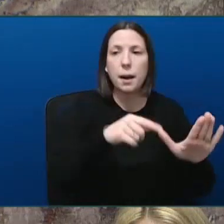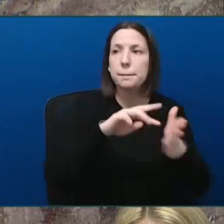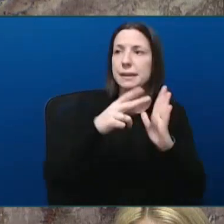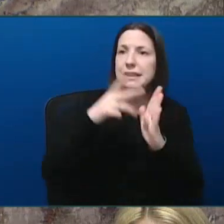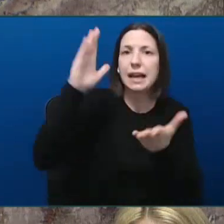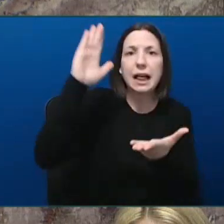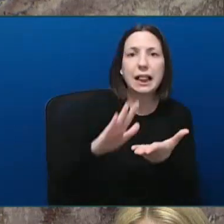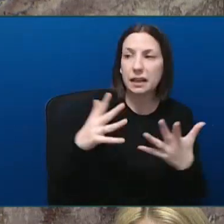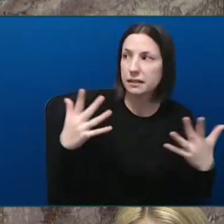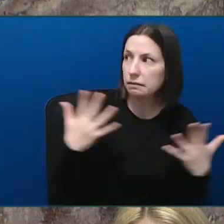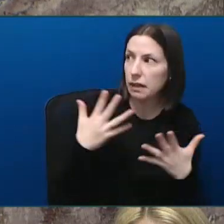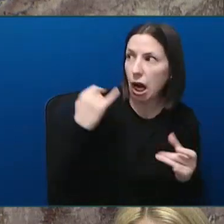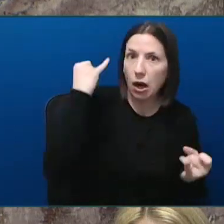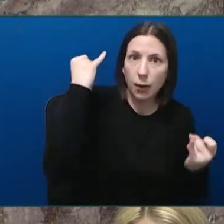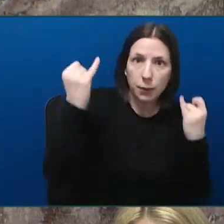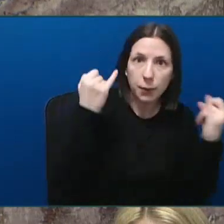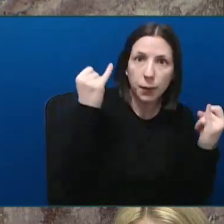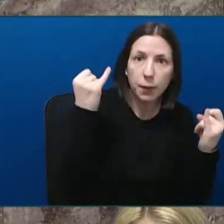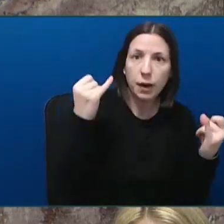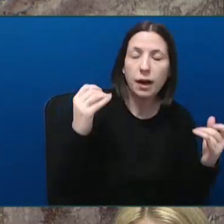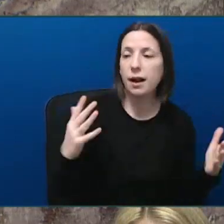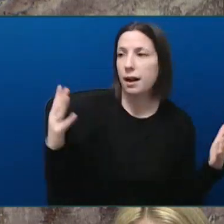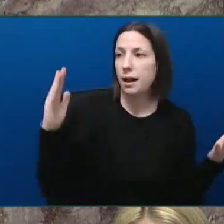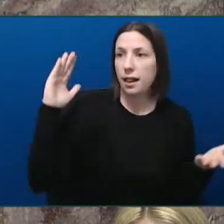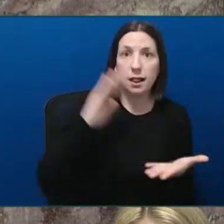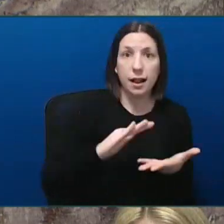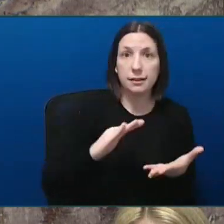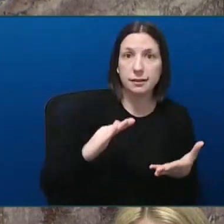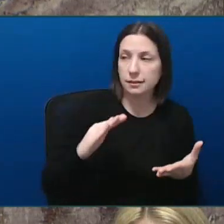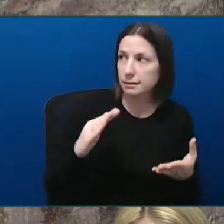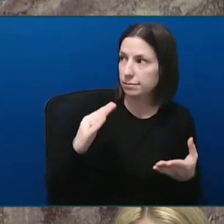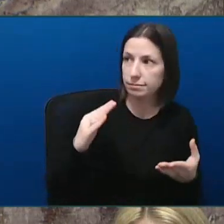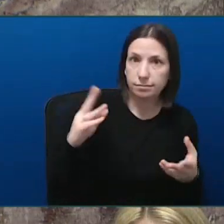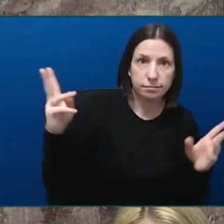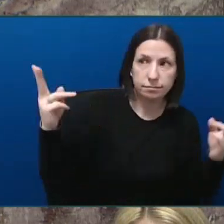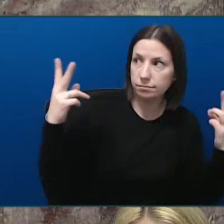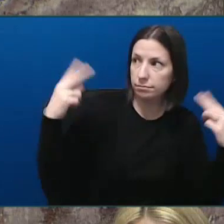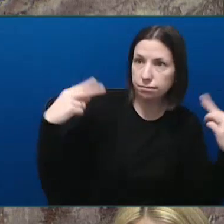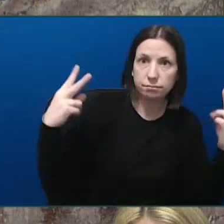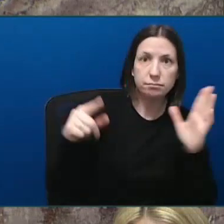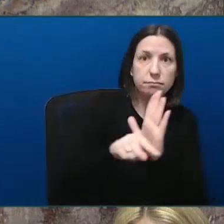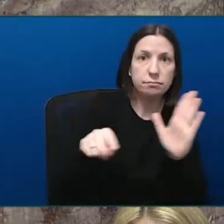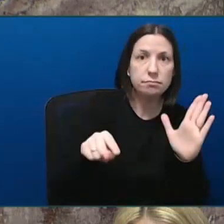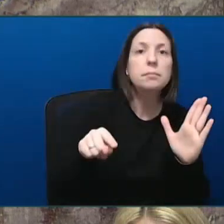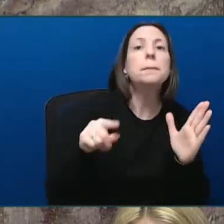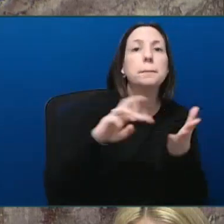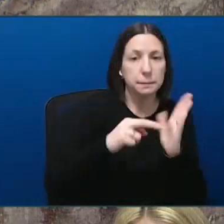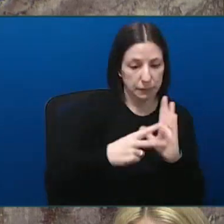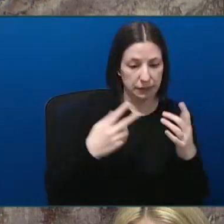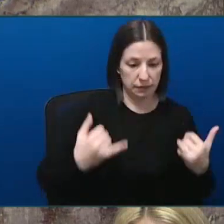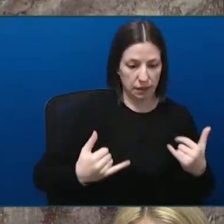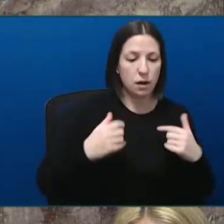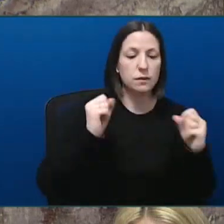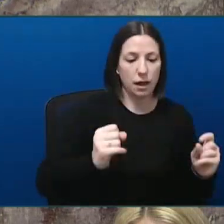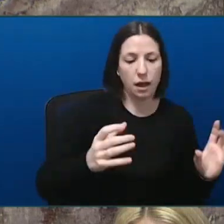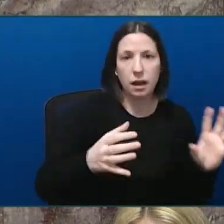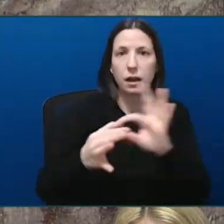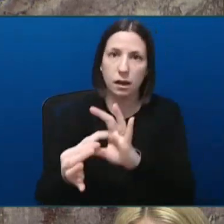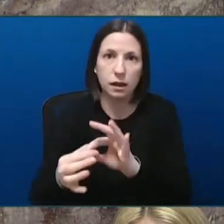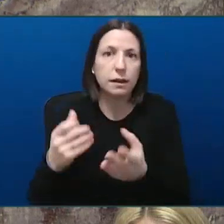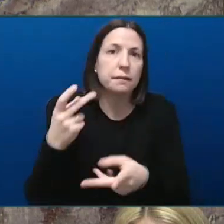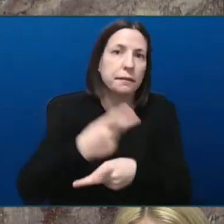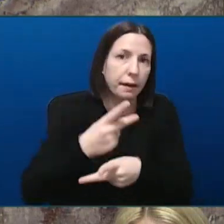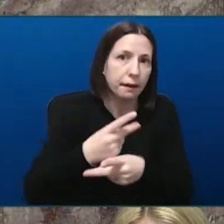better connect people who need help to that care and support. And of course, we are making the